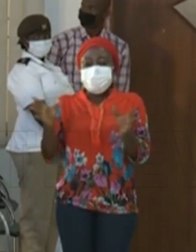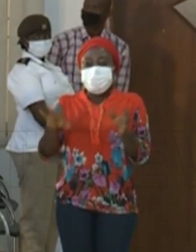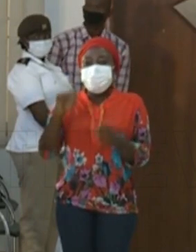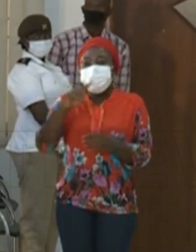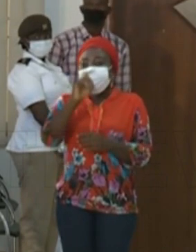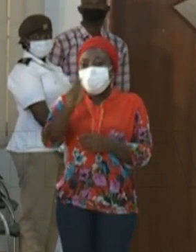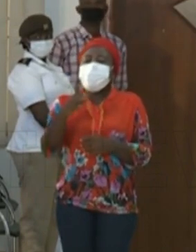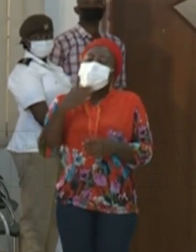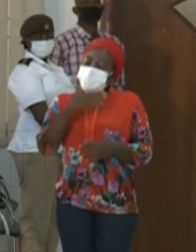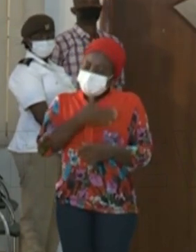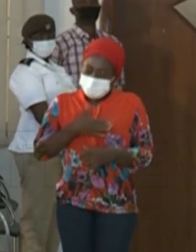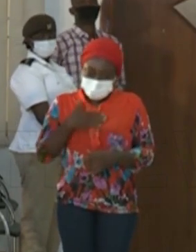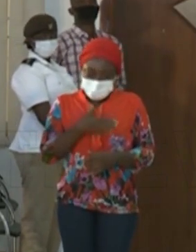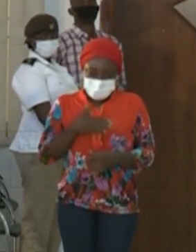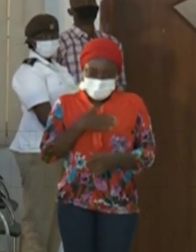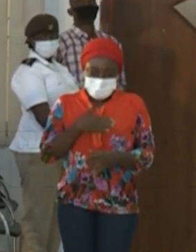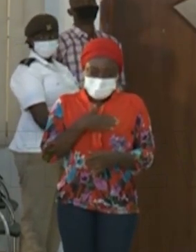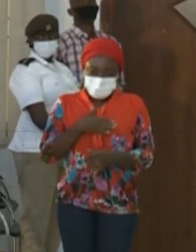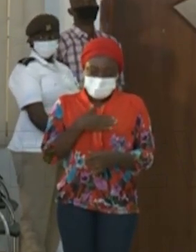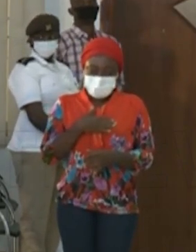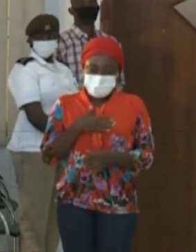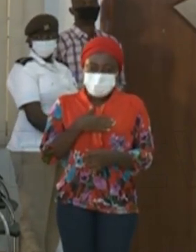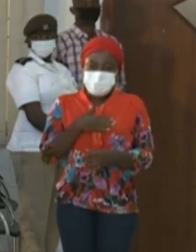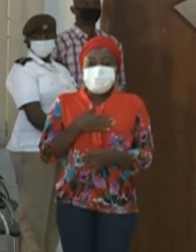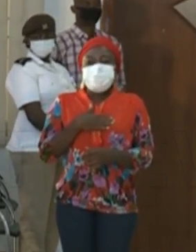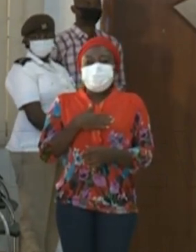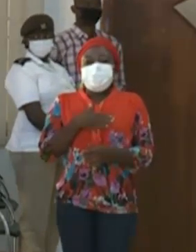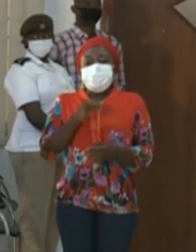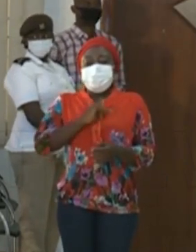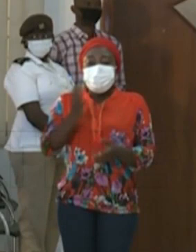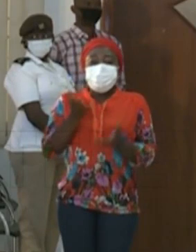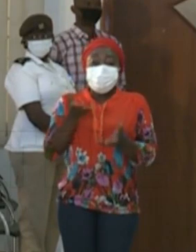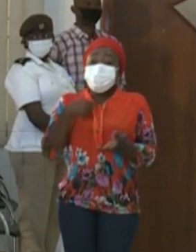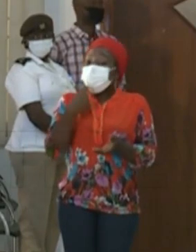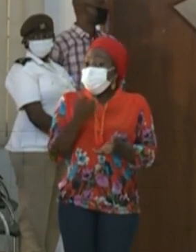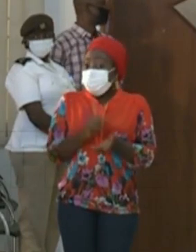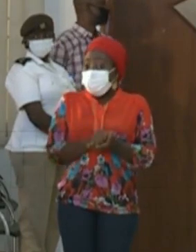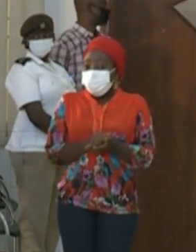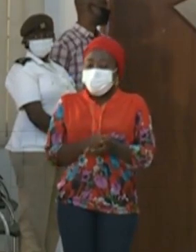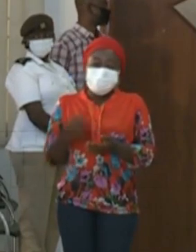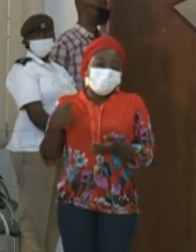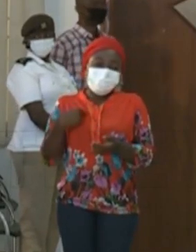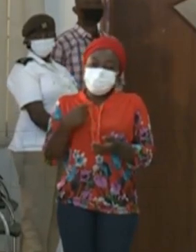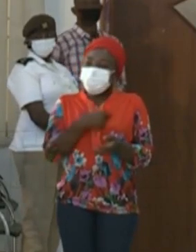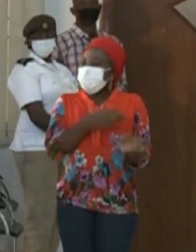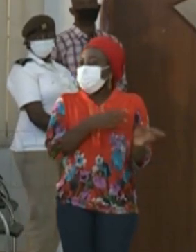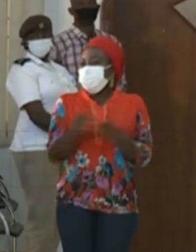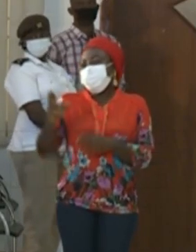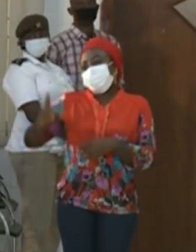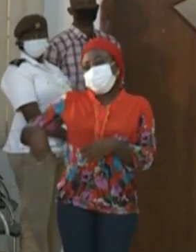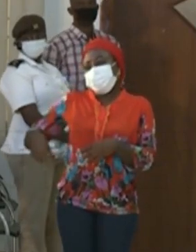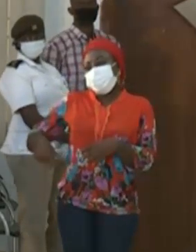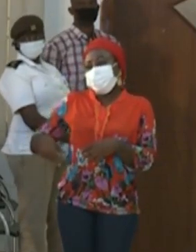questions. Please let me emphasize this evening that the day is far spent. You need to file